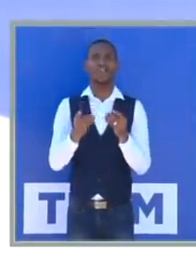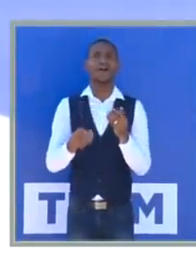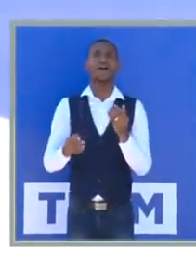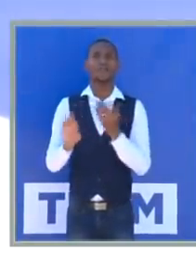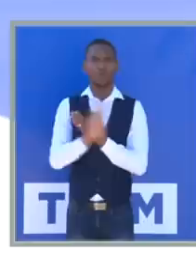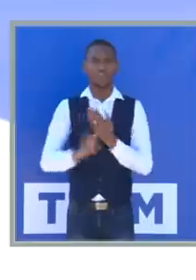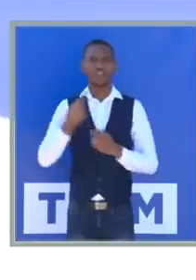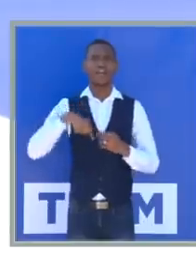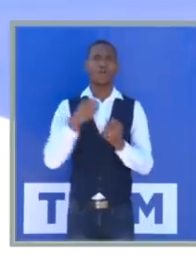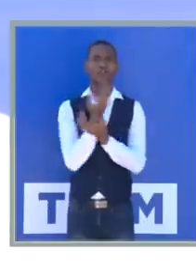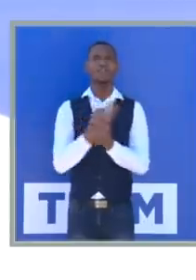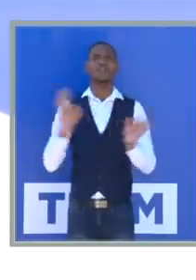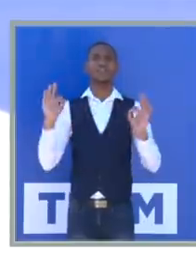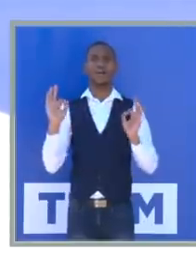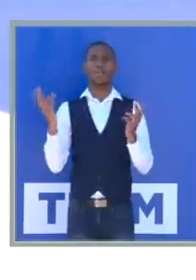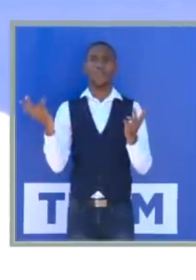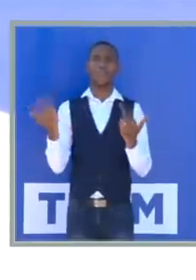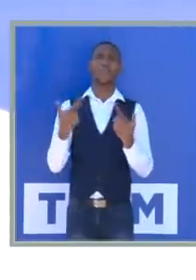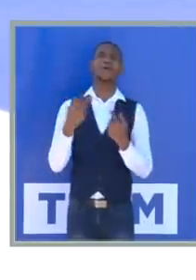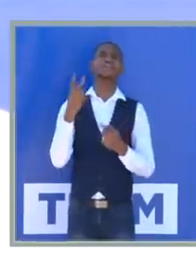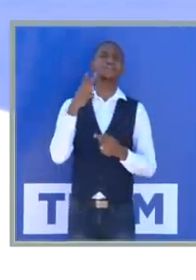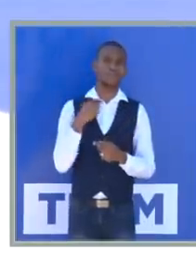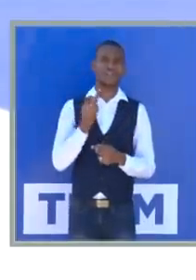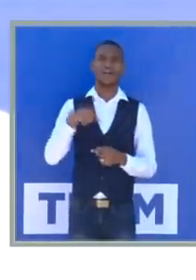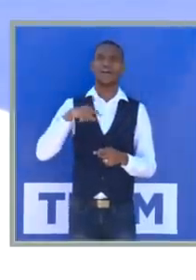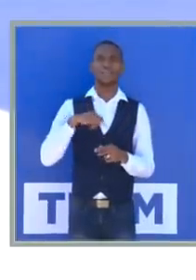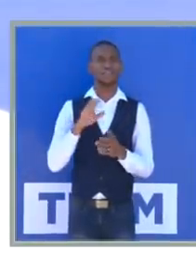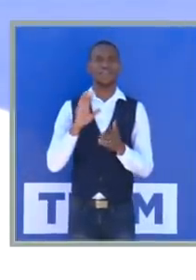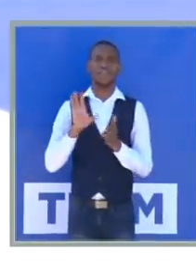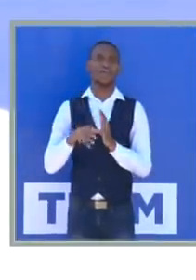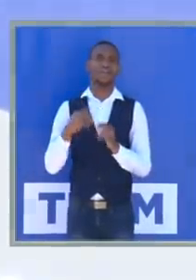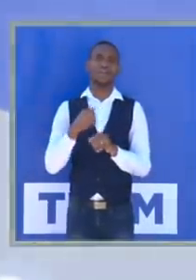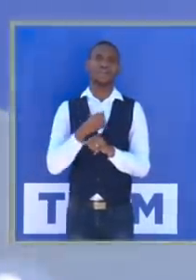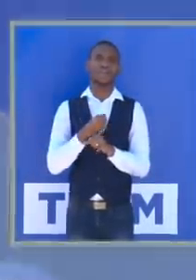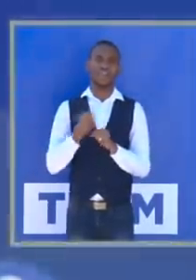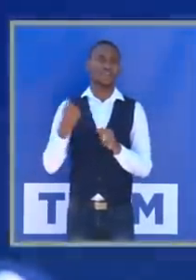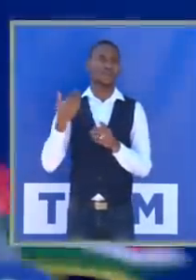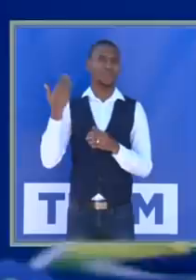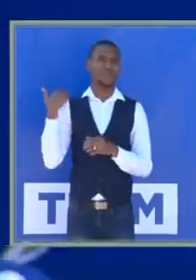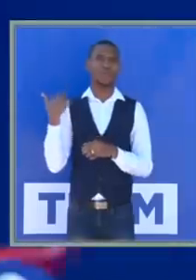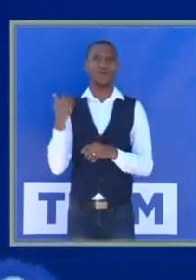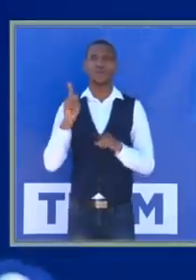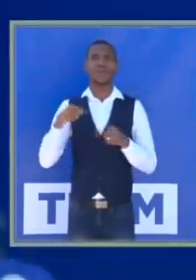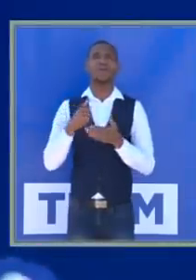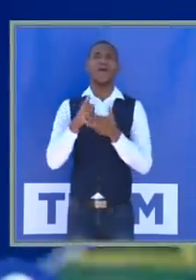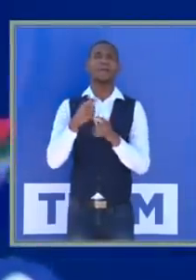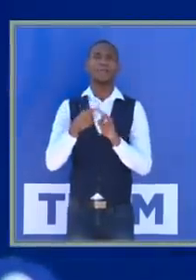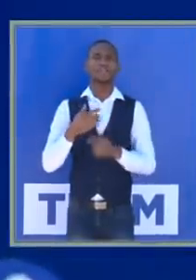our freedoms have let us down more than ever before. You can't help but